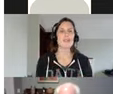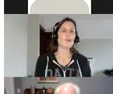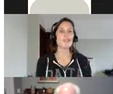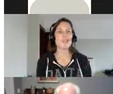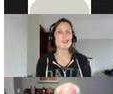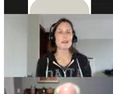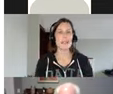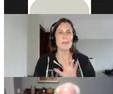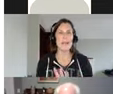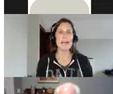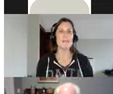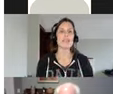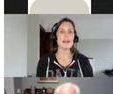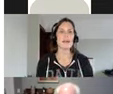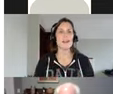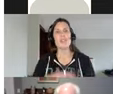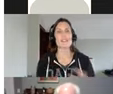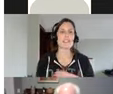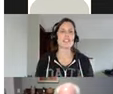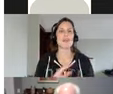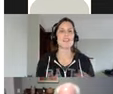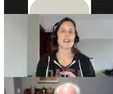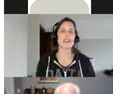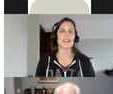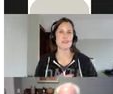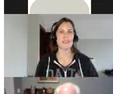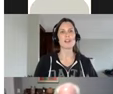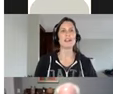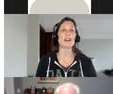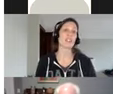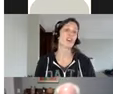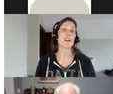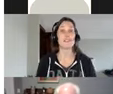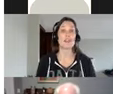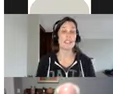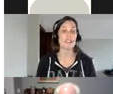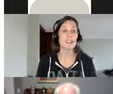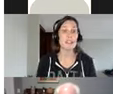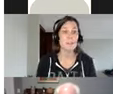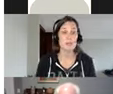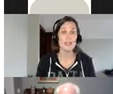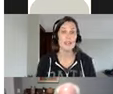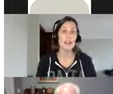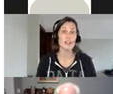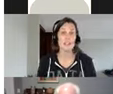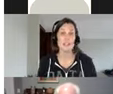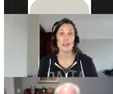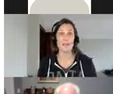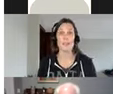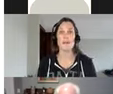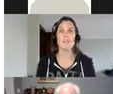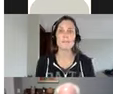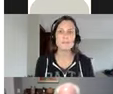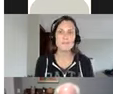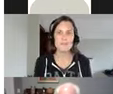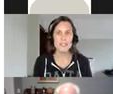use like a really cool dark, like a black base map, you actually switch that. It's really looking at how much contrast there is between the colors and